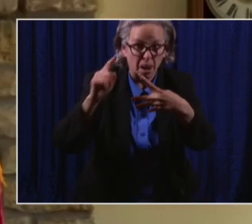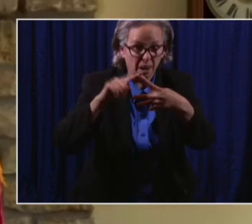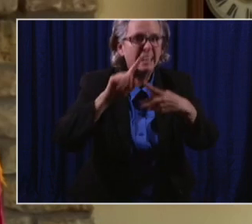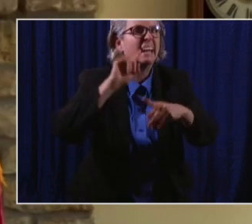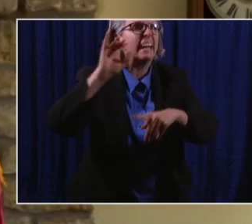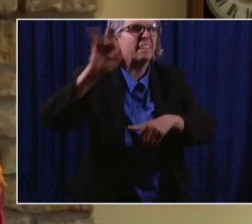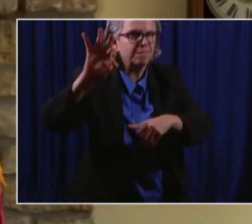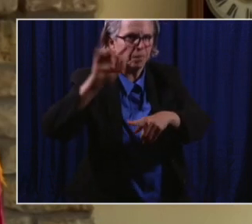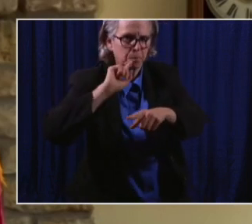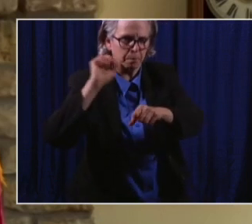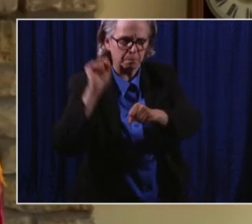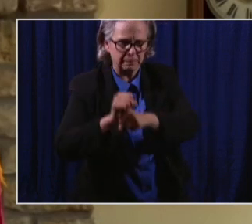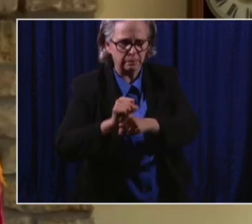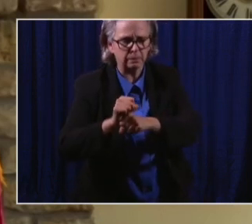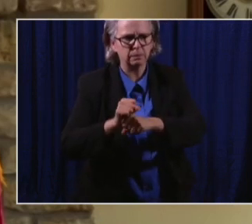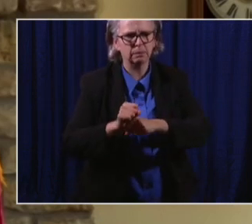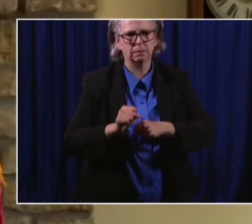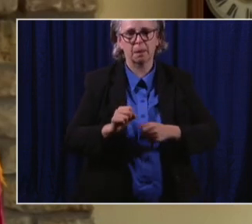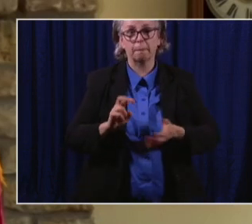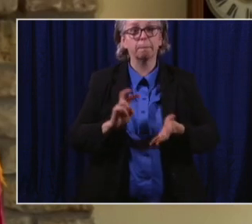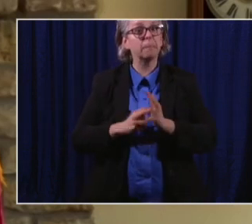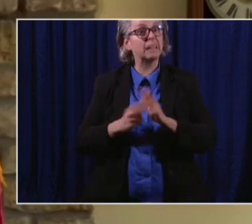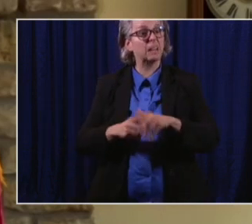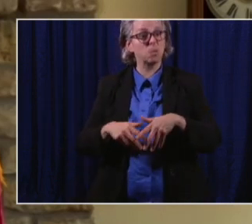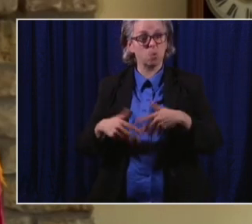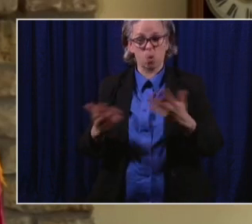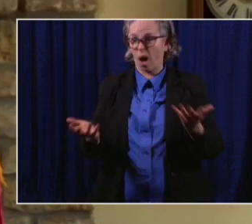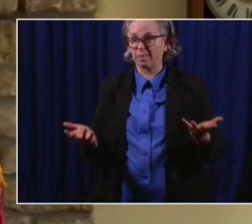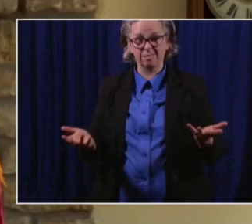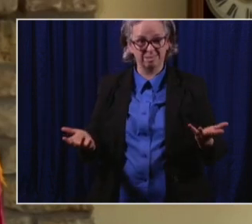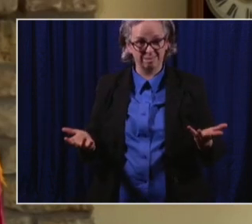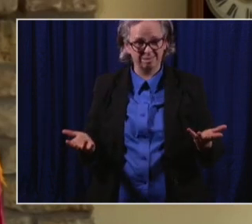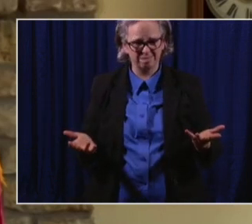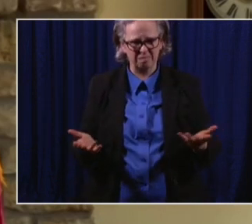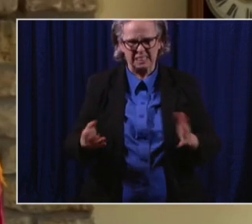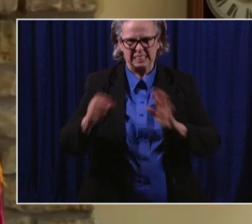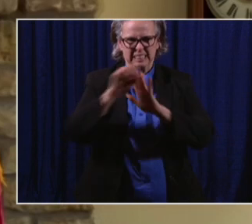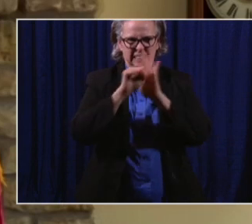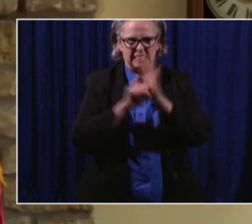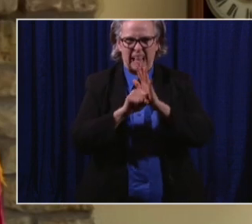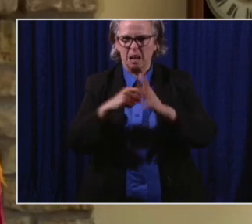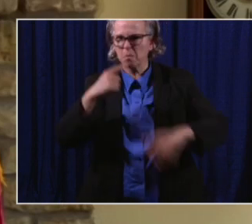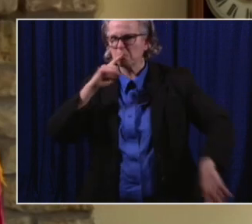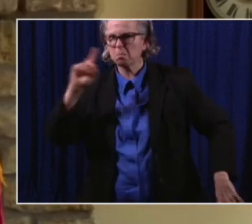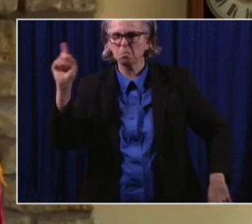it means nothing as far as what the state is telling them to do.